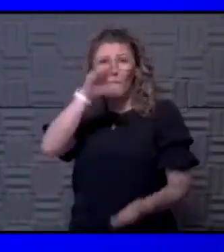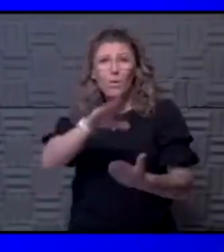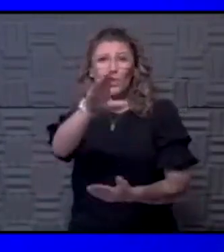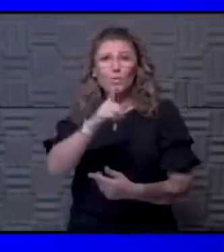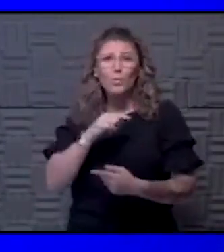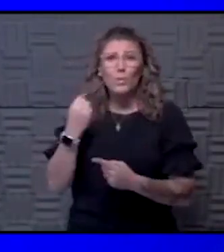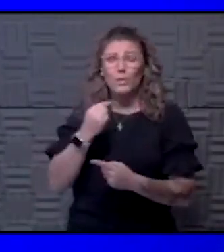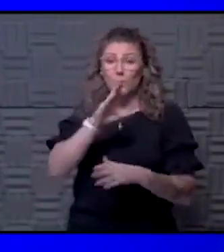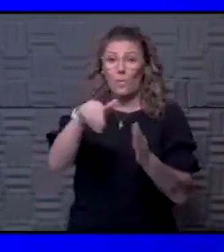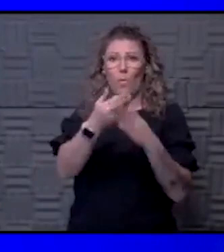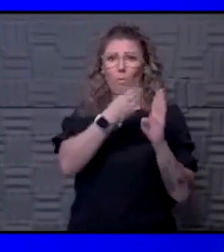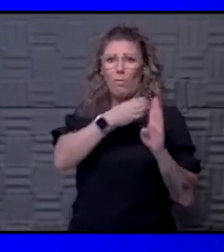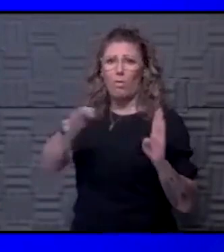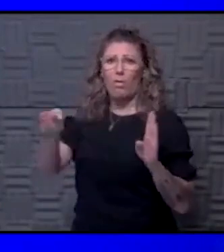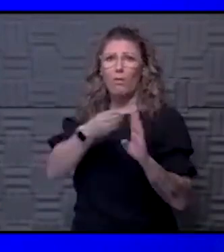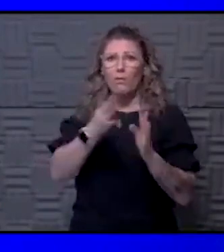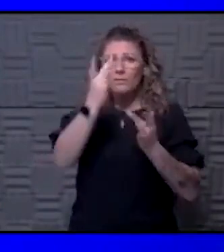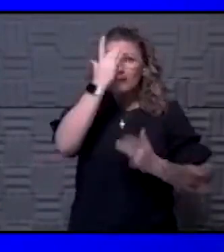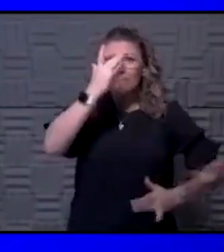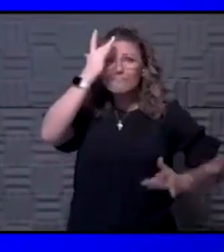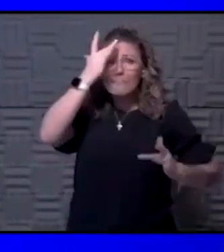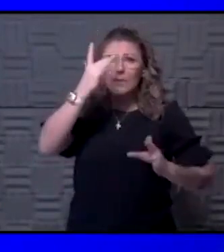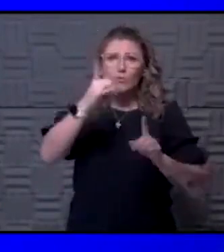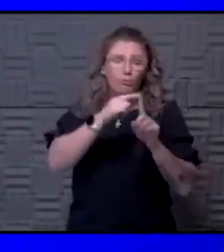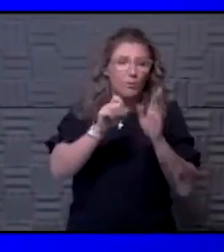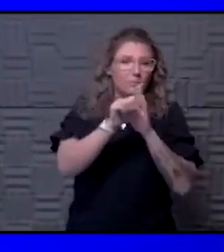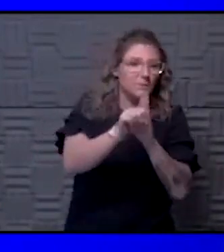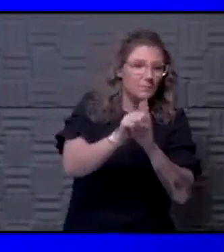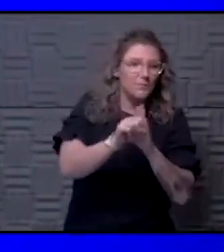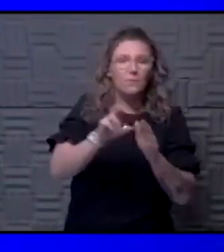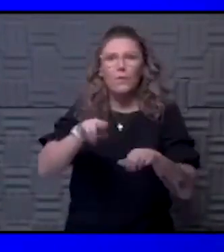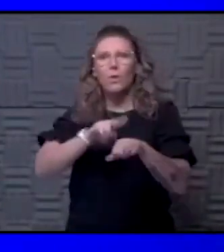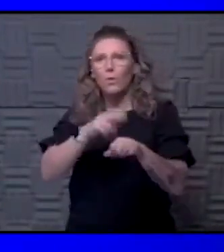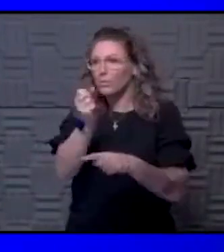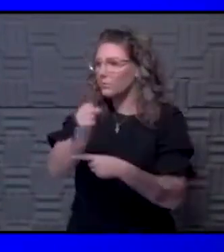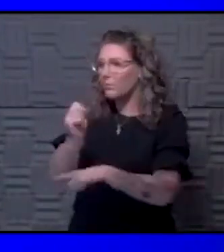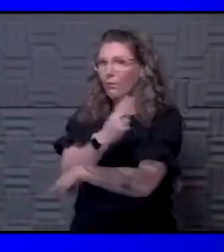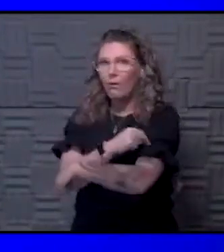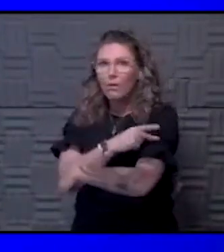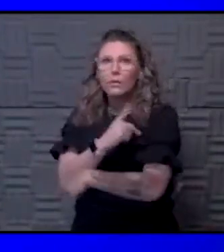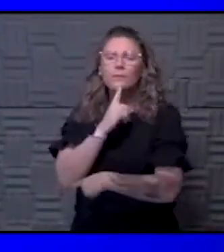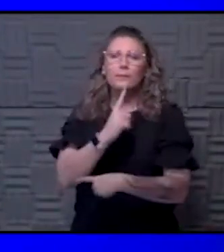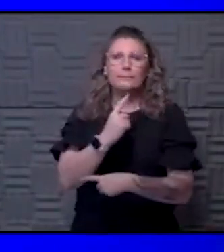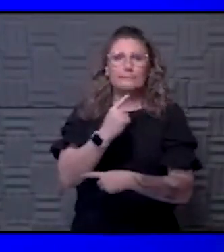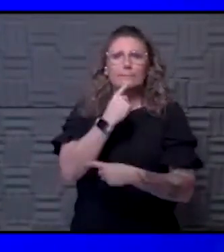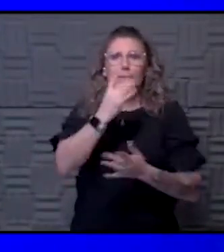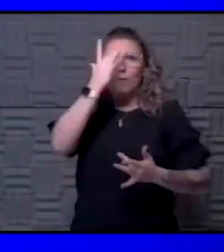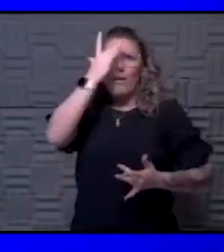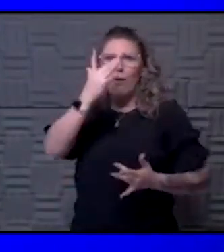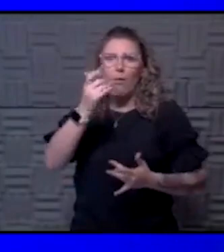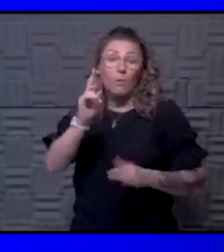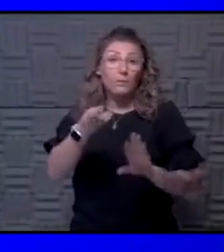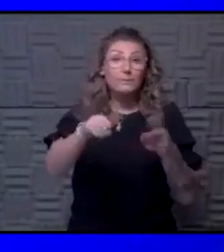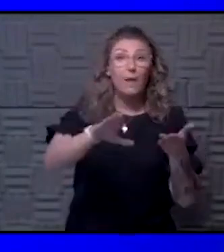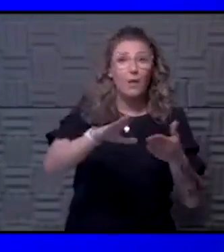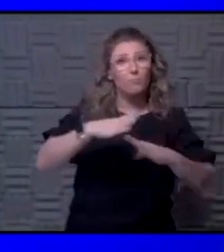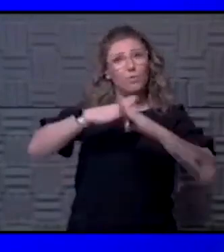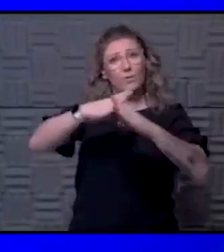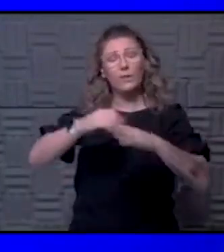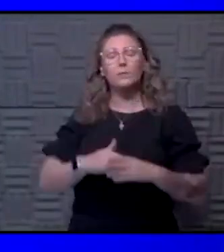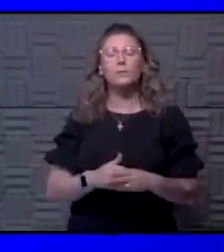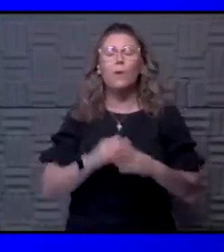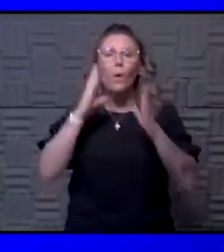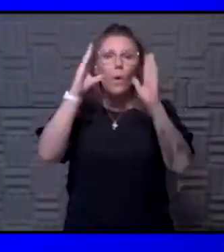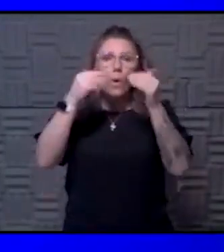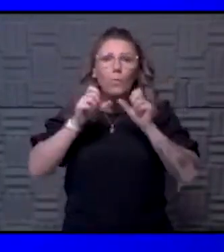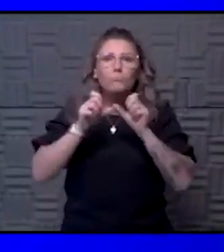spectrum of disease, really, from just being symptomatic, of course, to hospitalization, severe disease, and death. And we certainly hope that as time